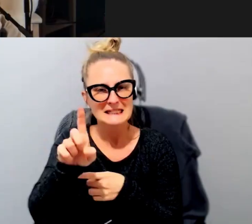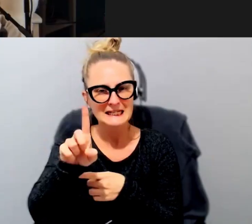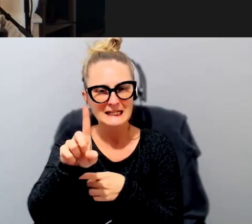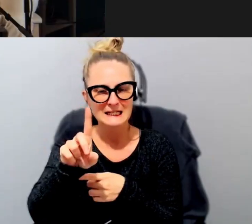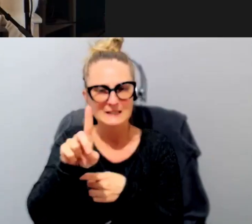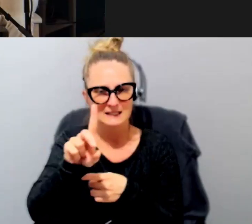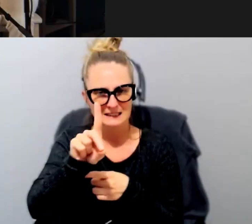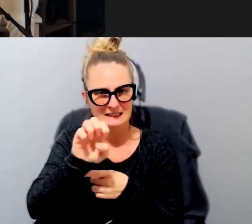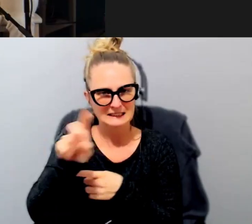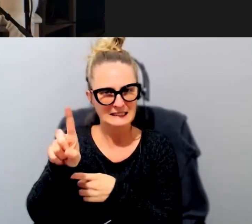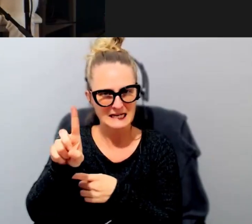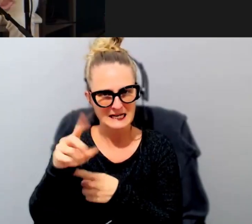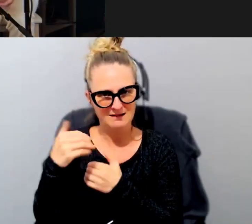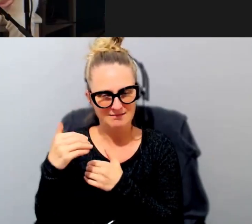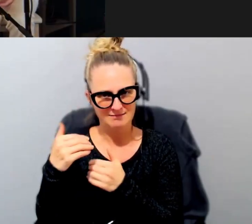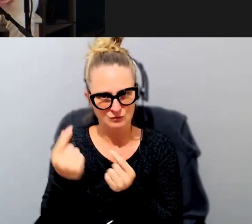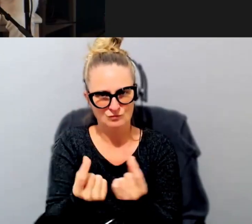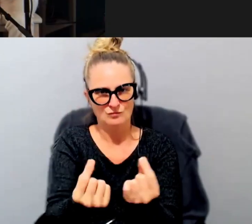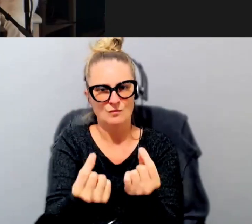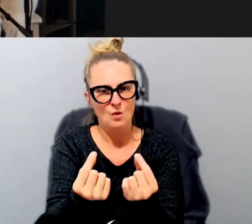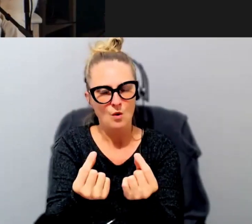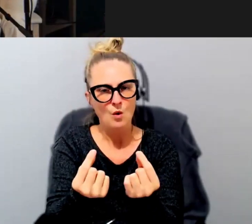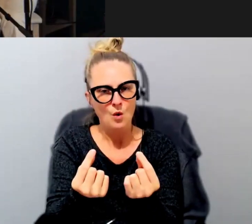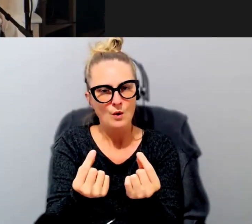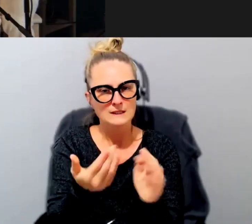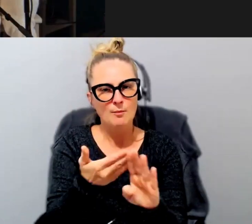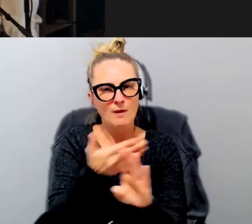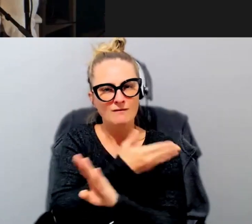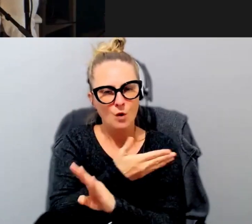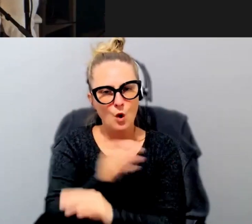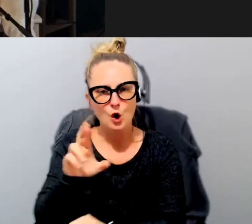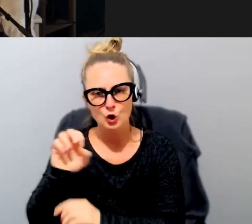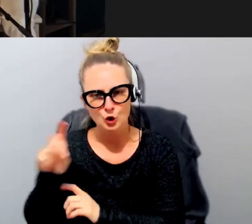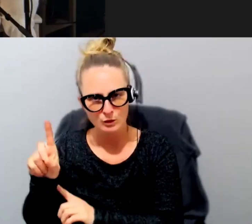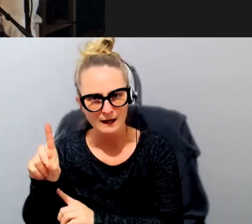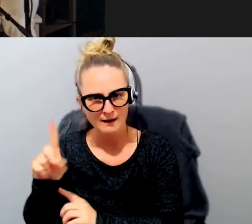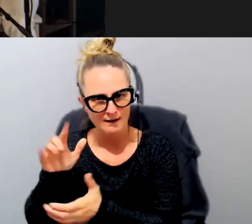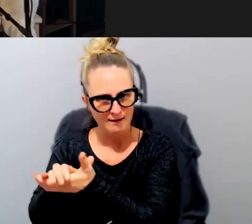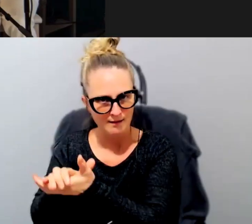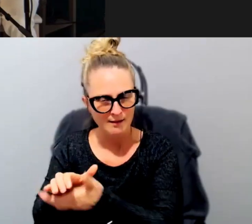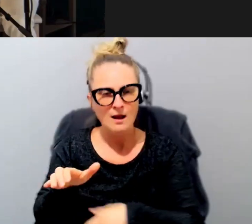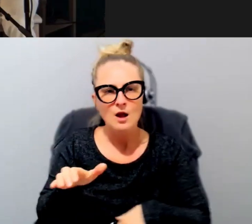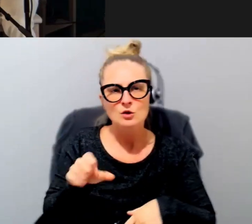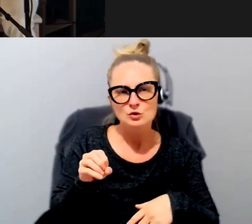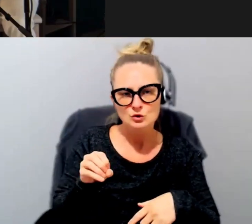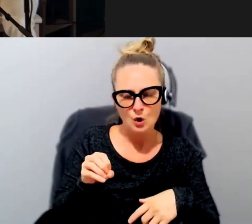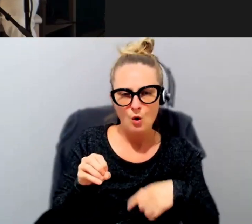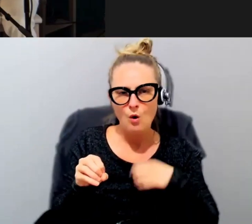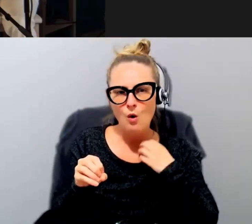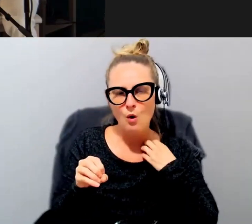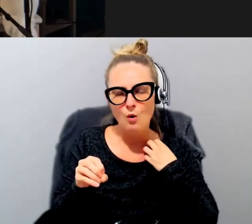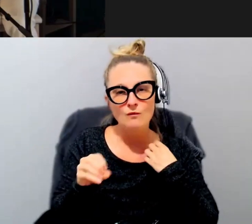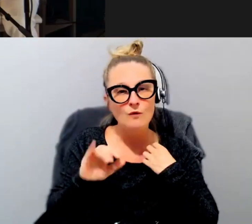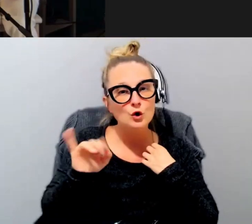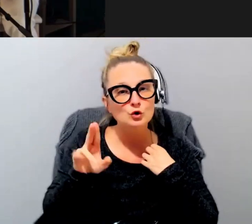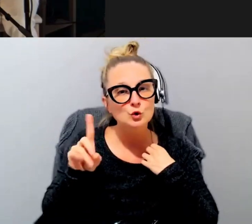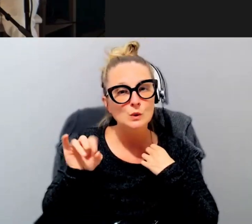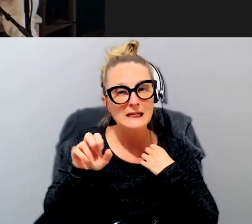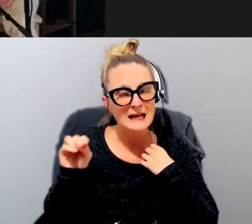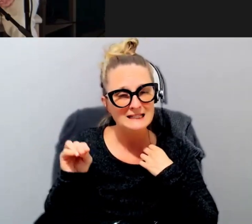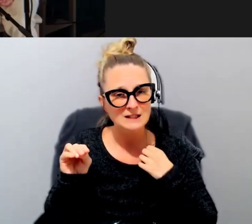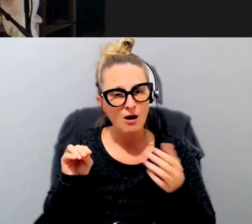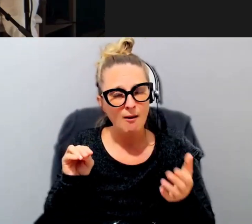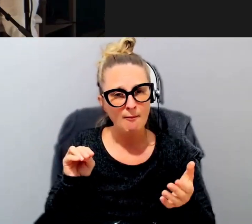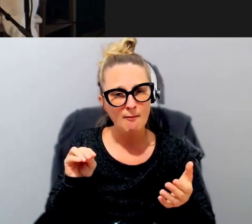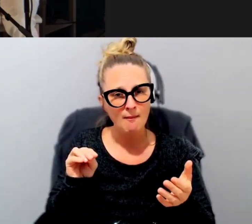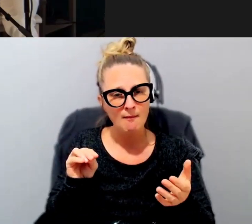wondering, in a similar fashion, does Humanistic Judaism look at deed above creed, or what is your stance with